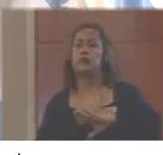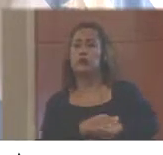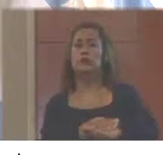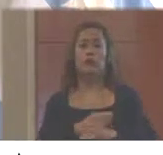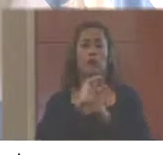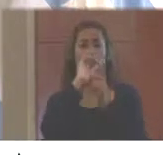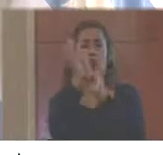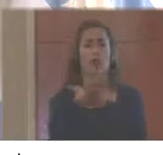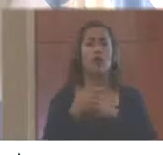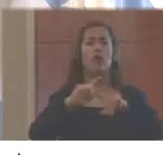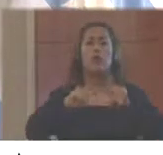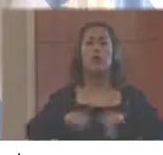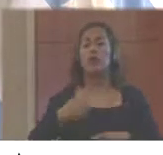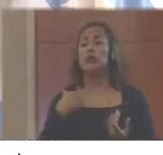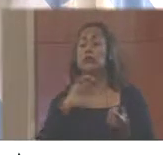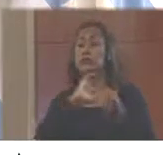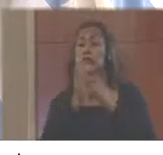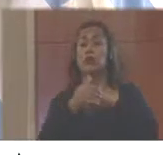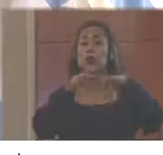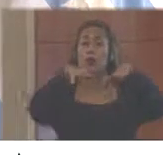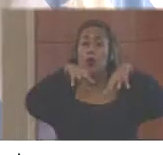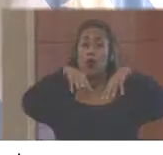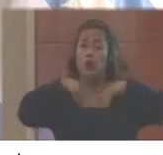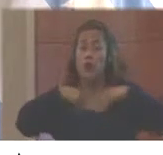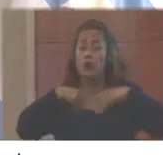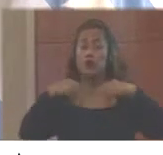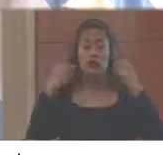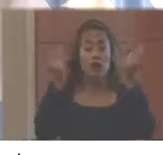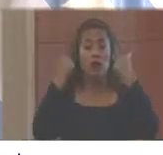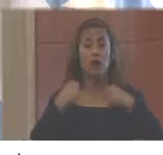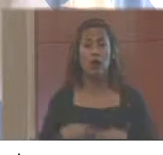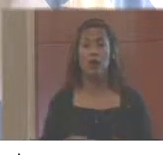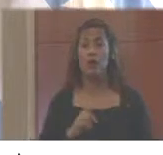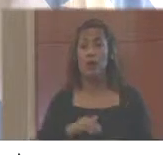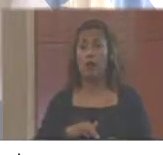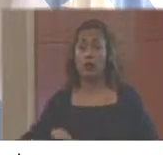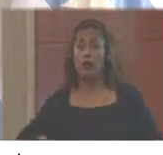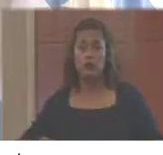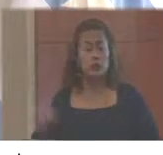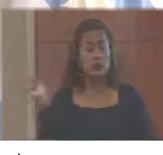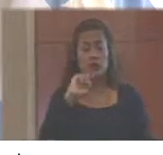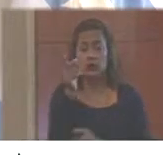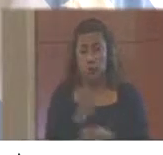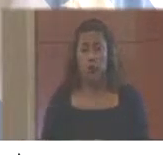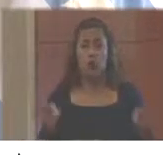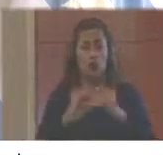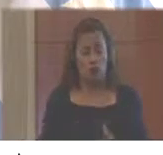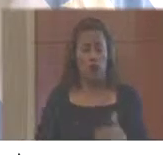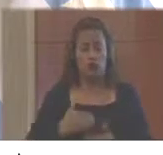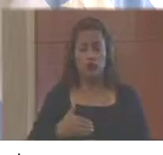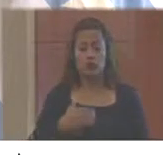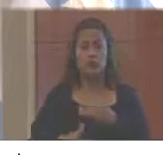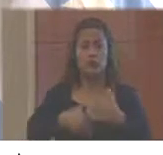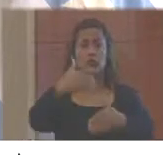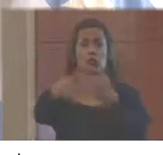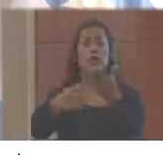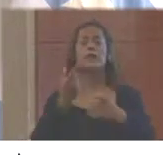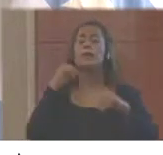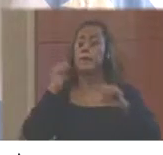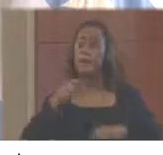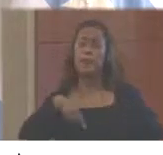and procrastination. On the crucial challenge of reducing harmful emissions and taking decisive actions